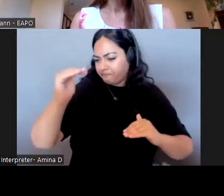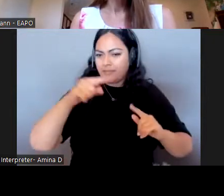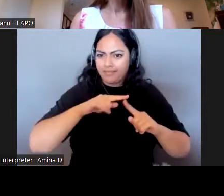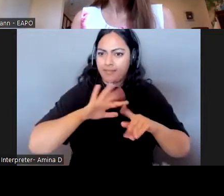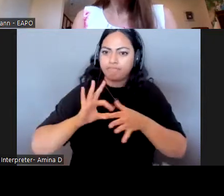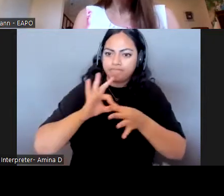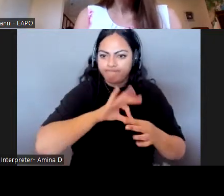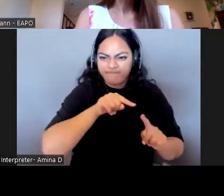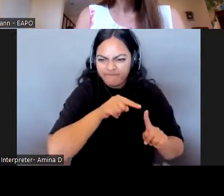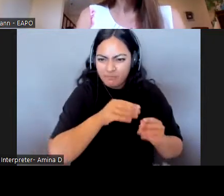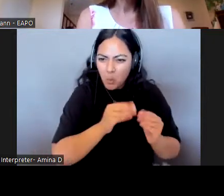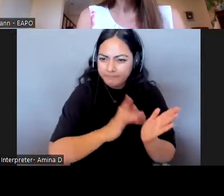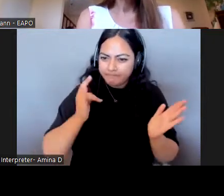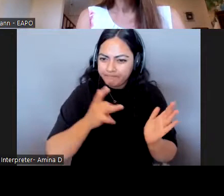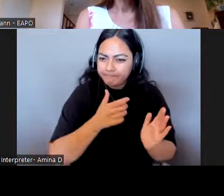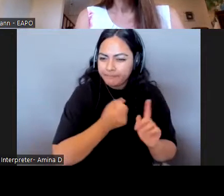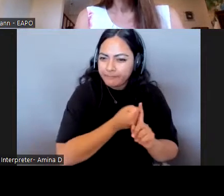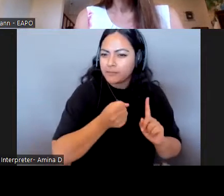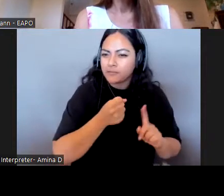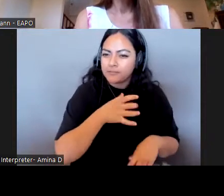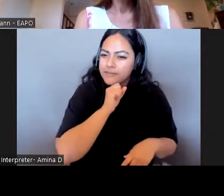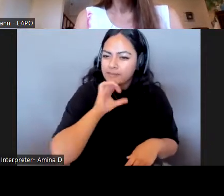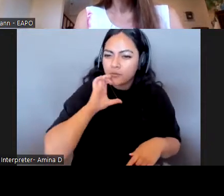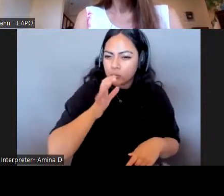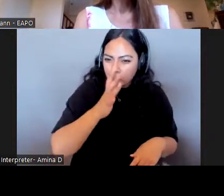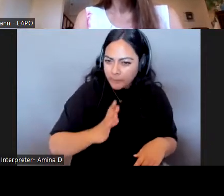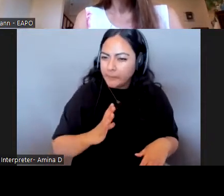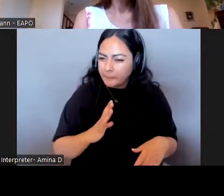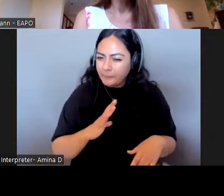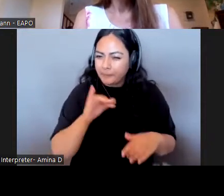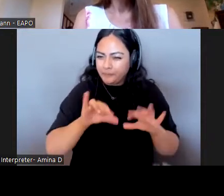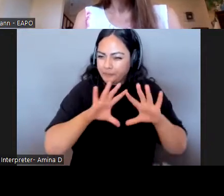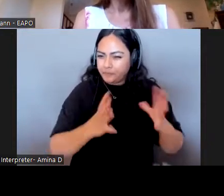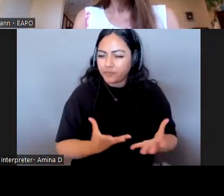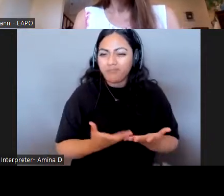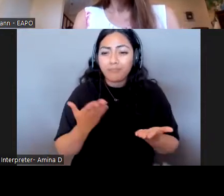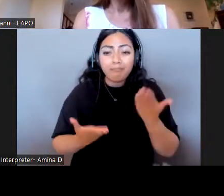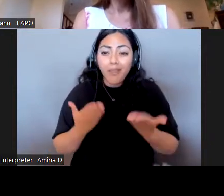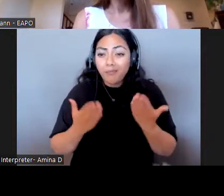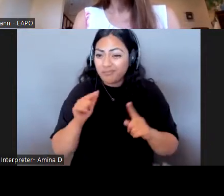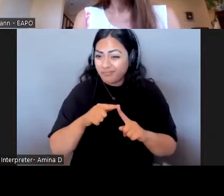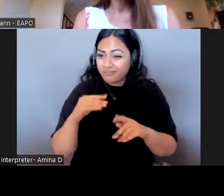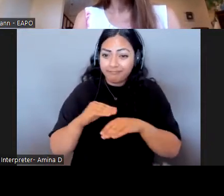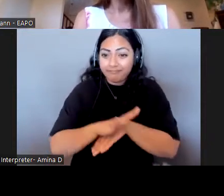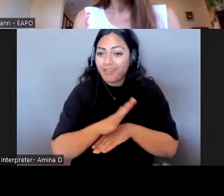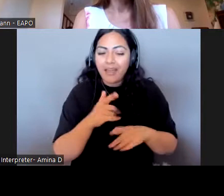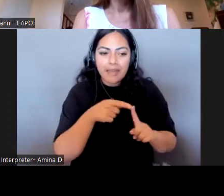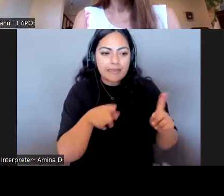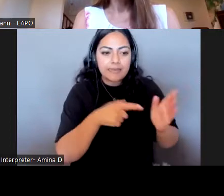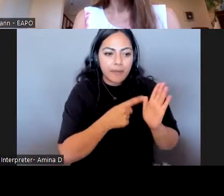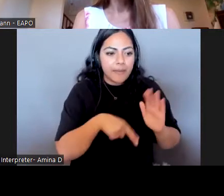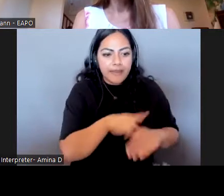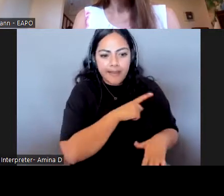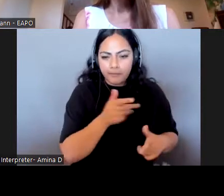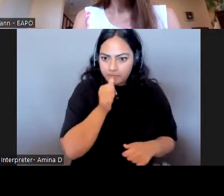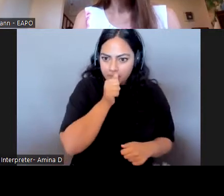gender-based violence in senior women. And one, that might be because of a culture of being private and confidential, that you don't air